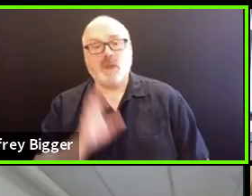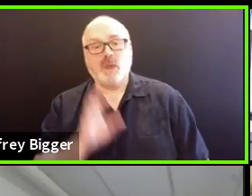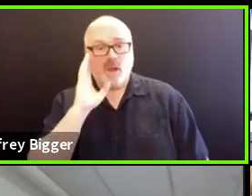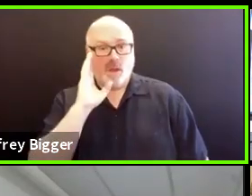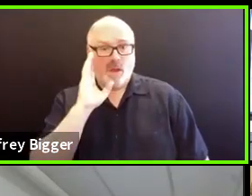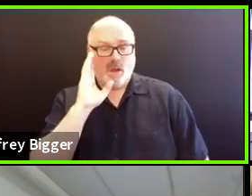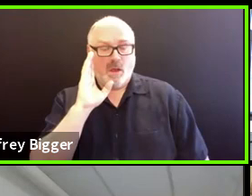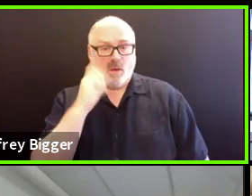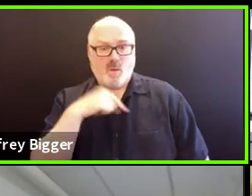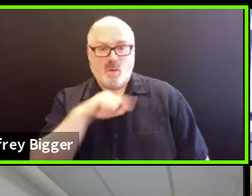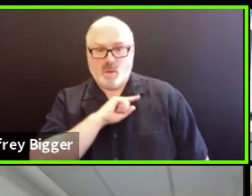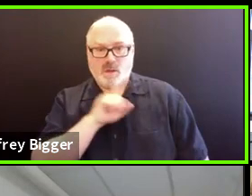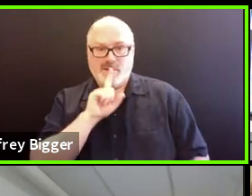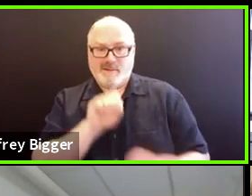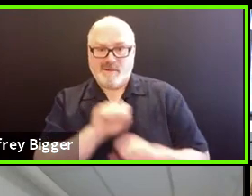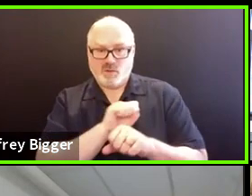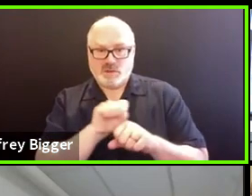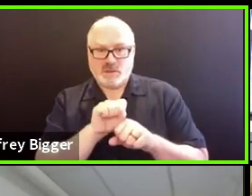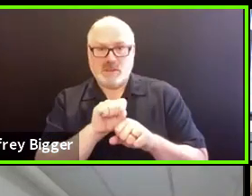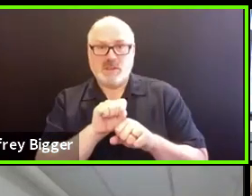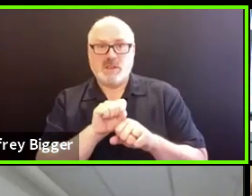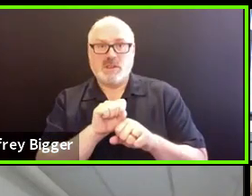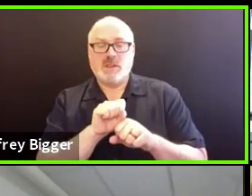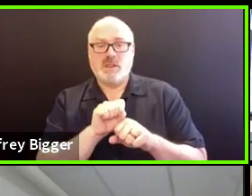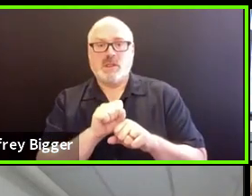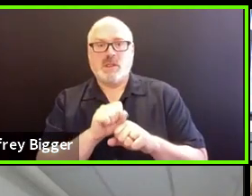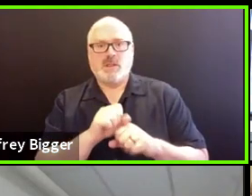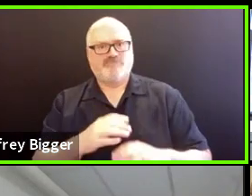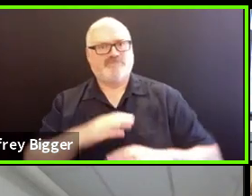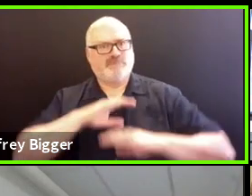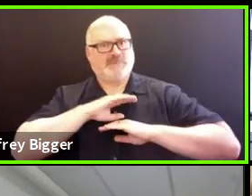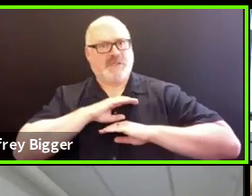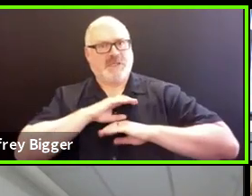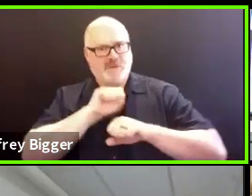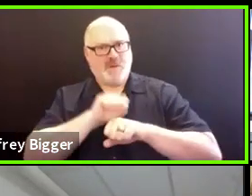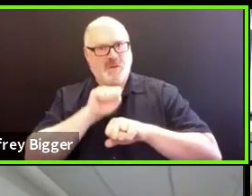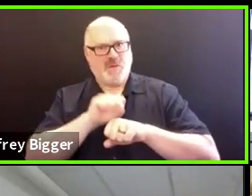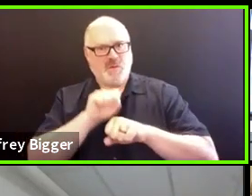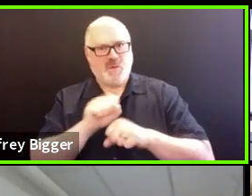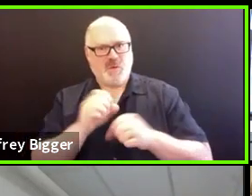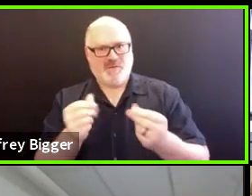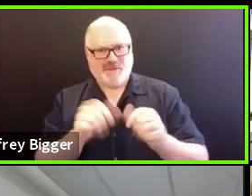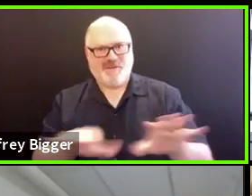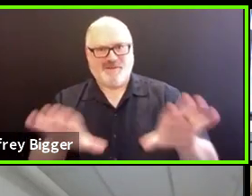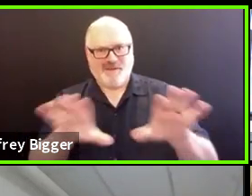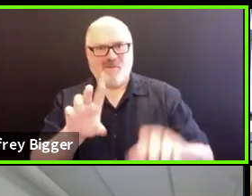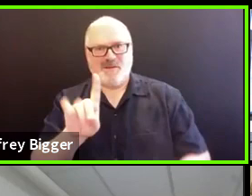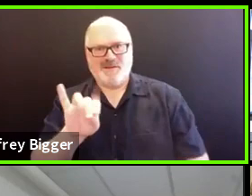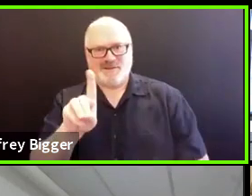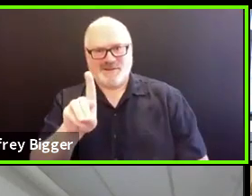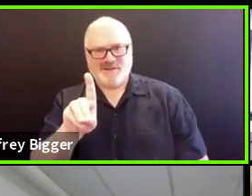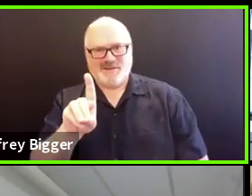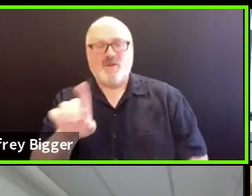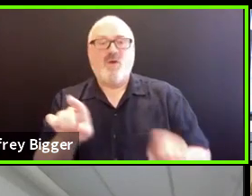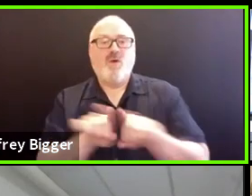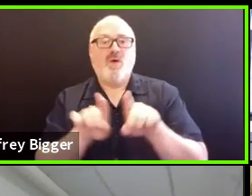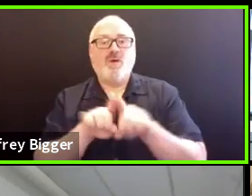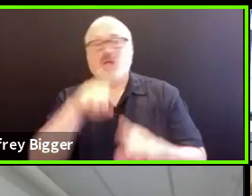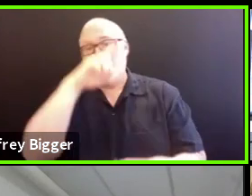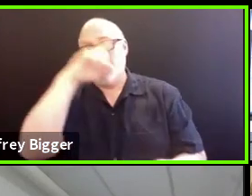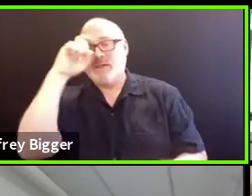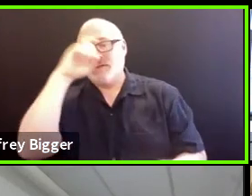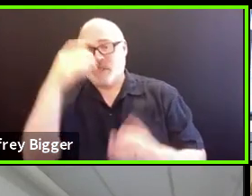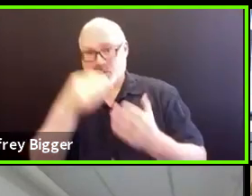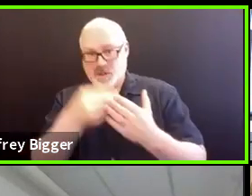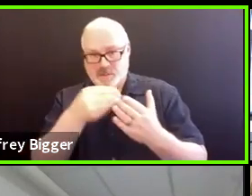actually very pleased with the work that campus has done And also our summer revenue, you may